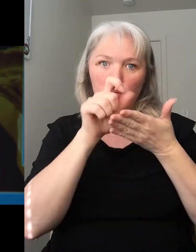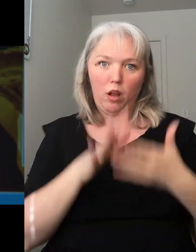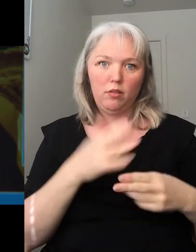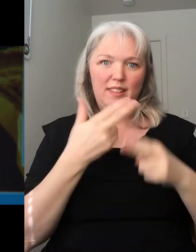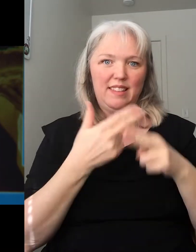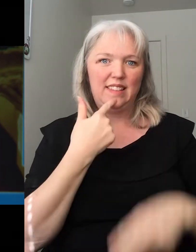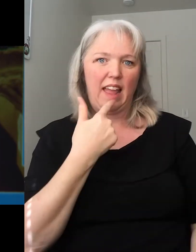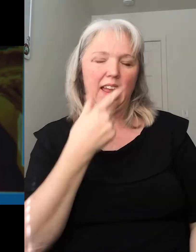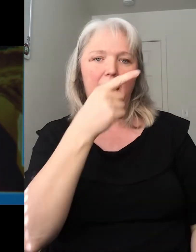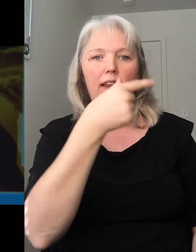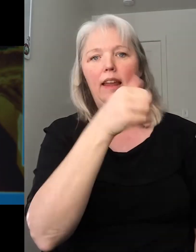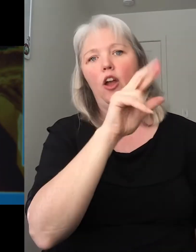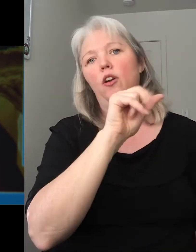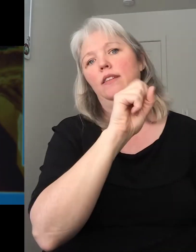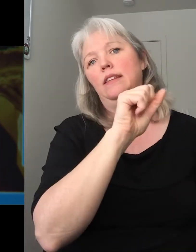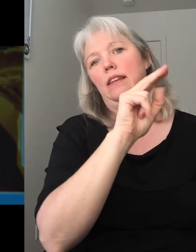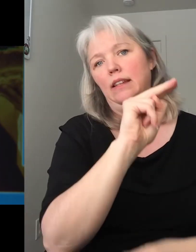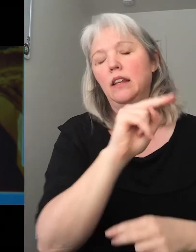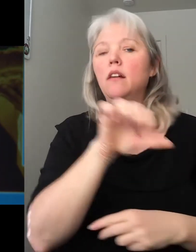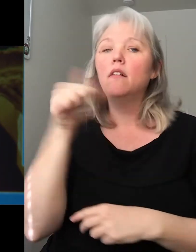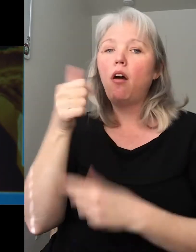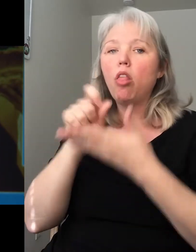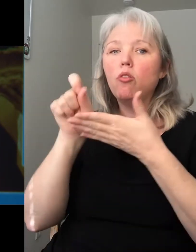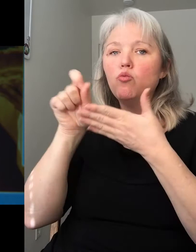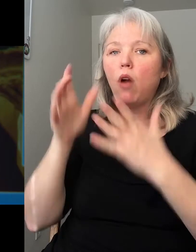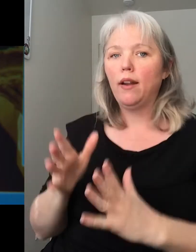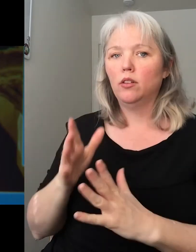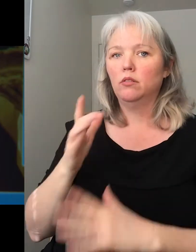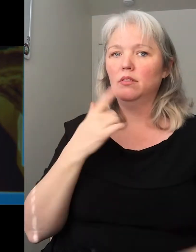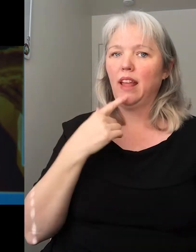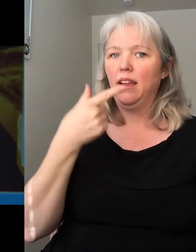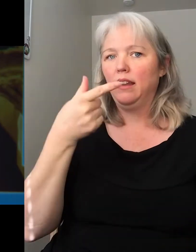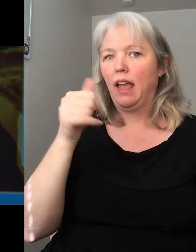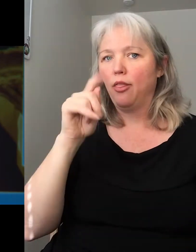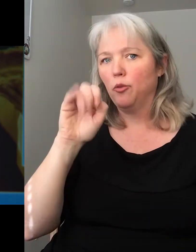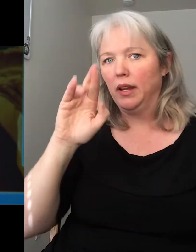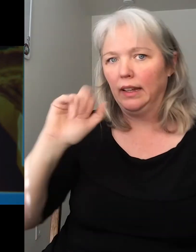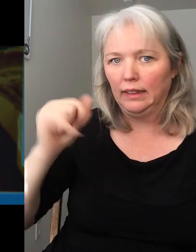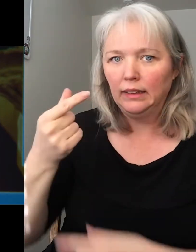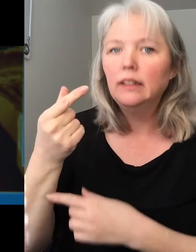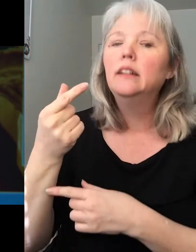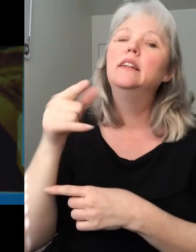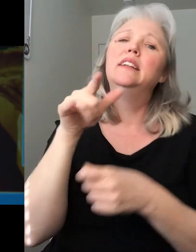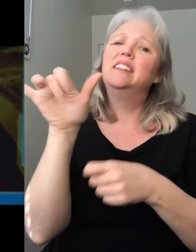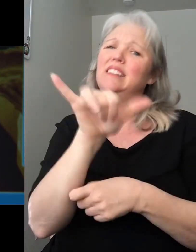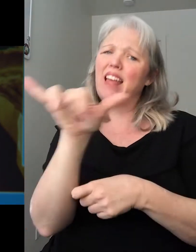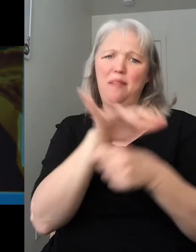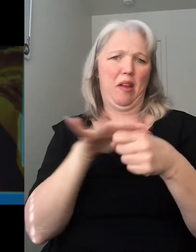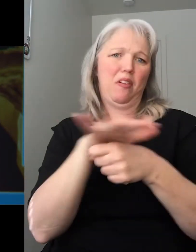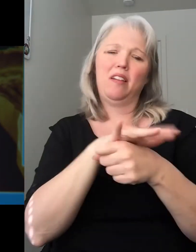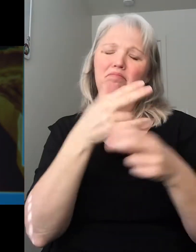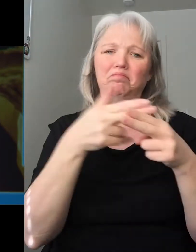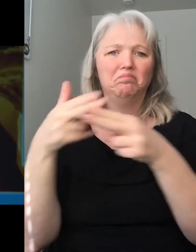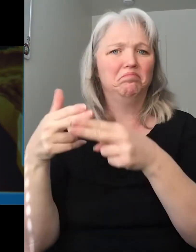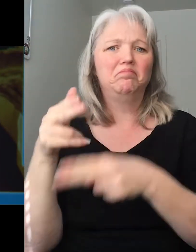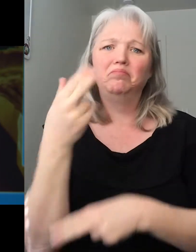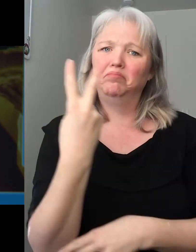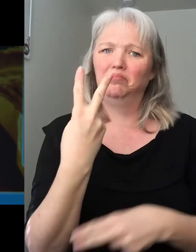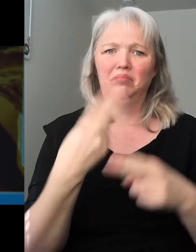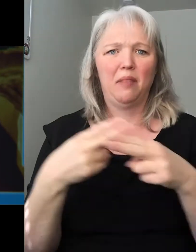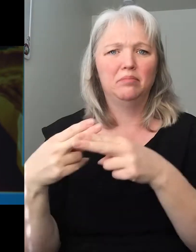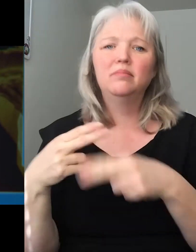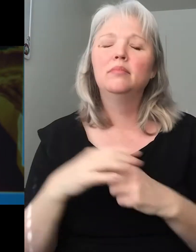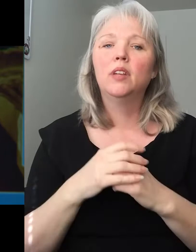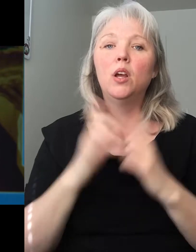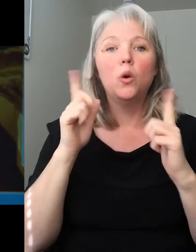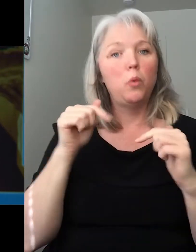writer may use Gerasene and another one may need Gadarene, it's the same area. And while they're coming into this